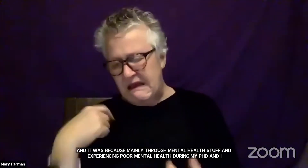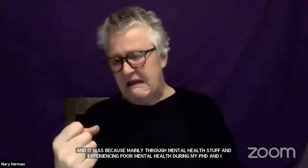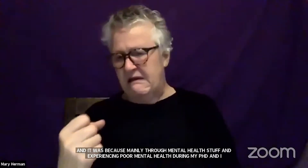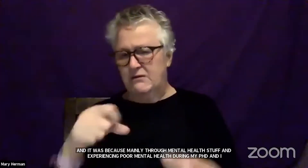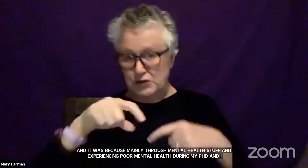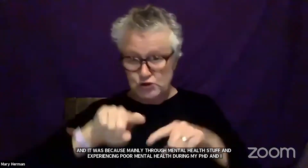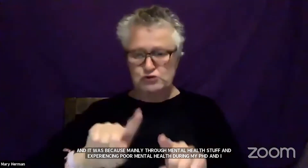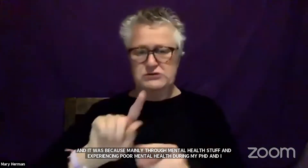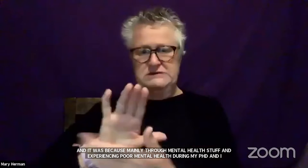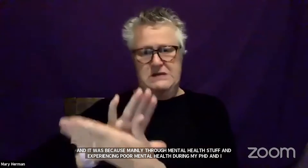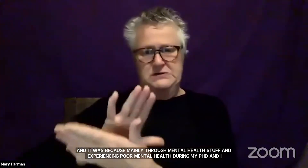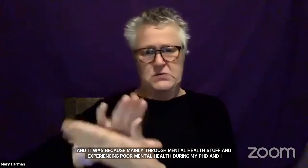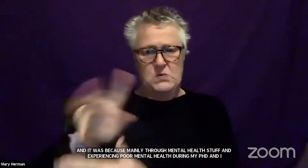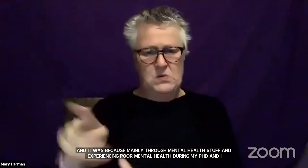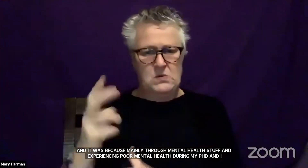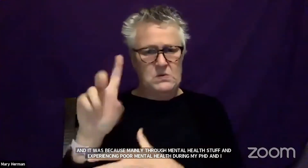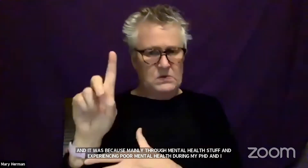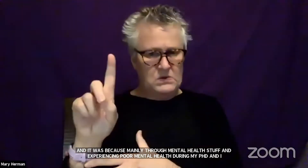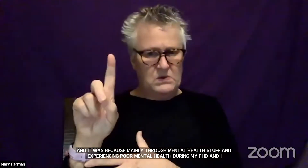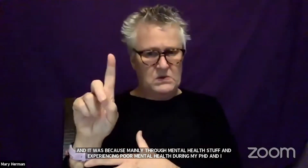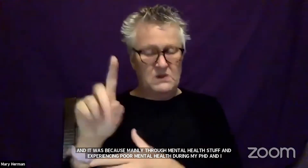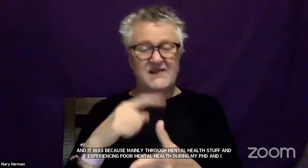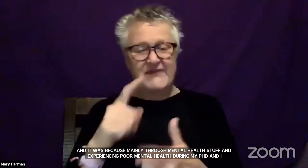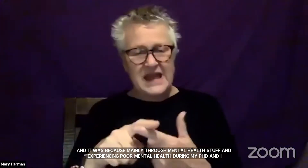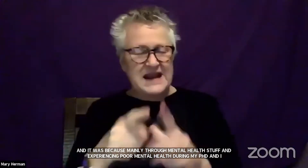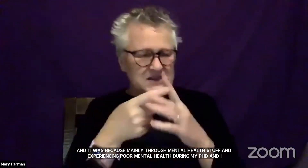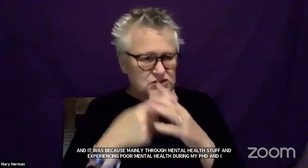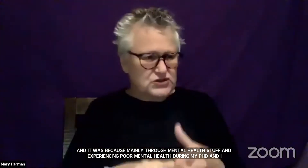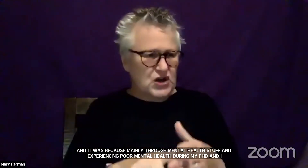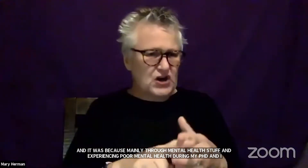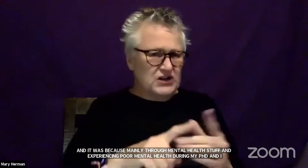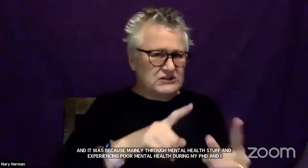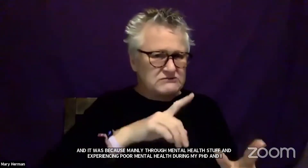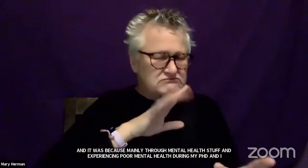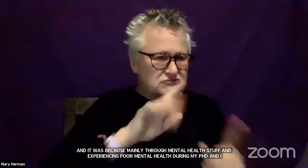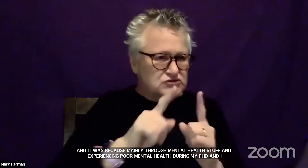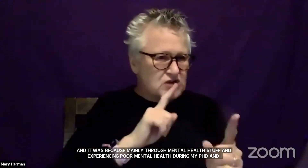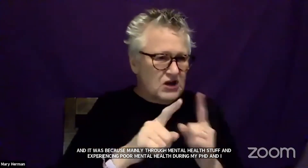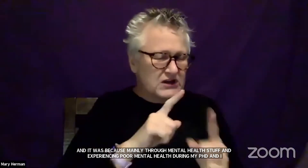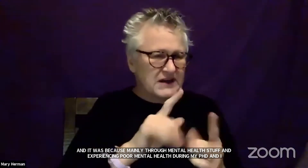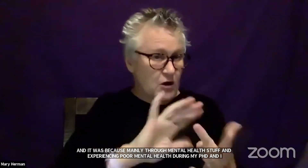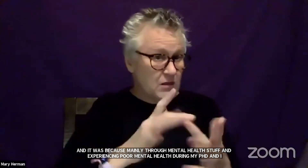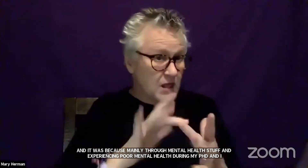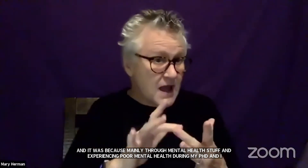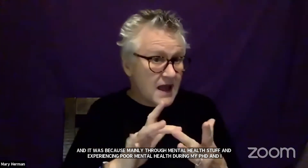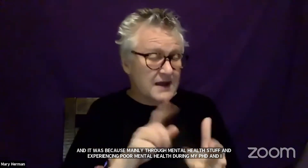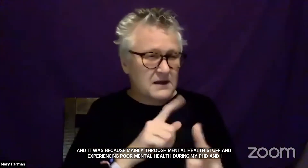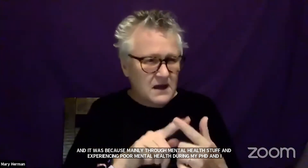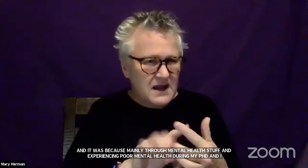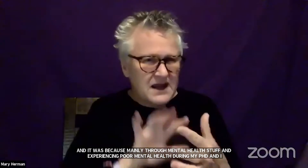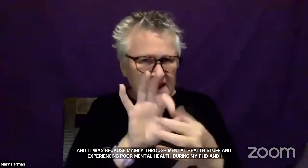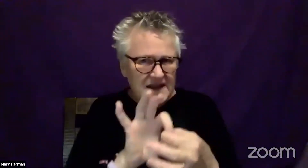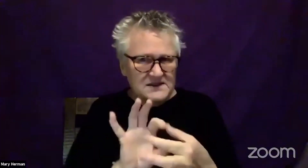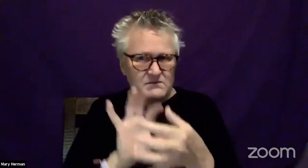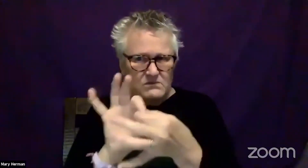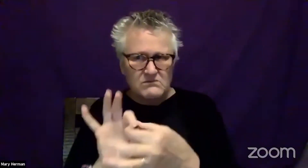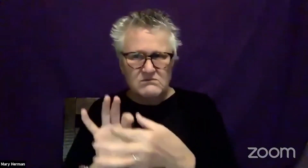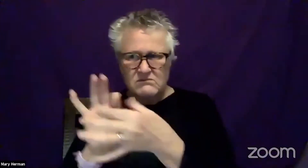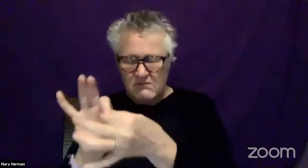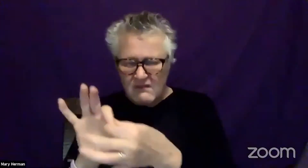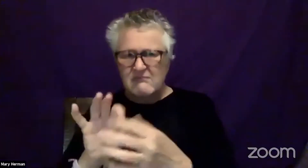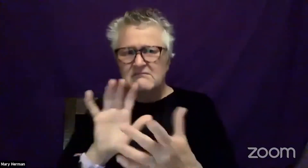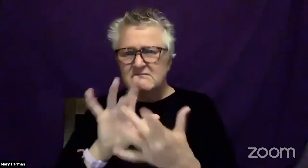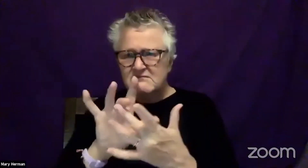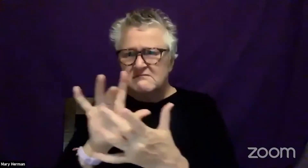it online. And then I connected with more disabled academics and found more and more disabled activists